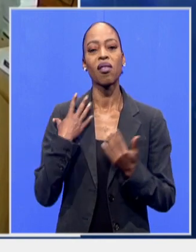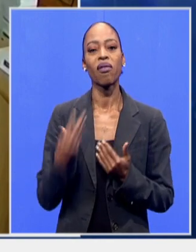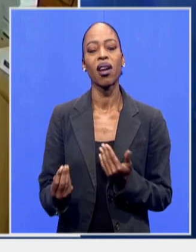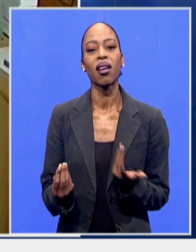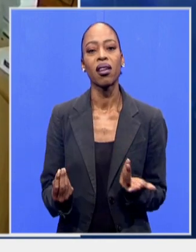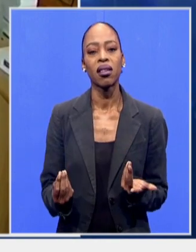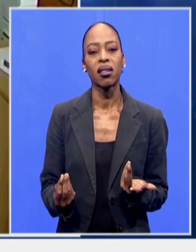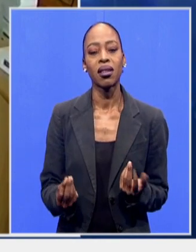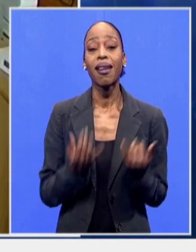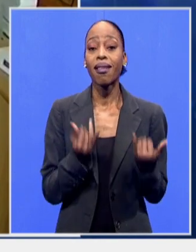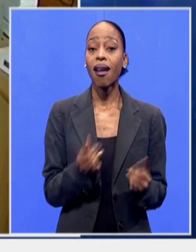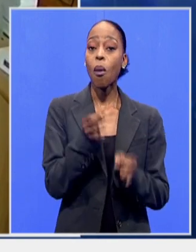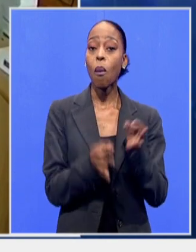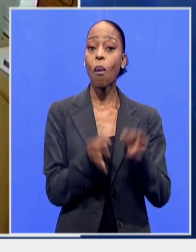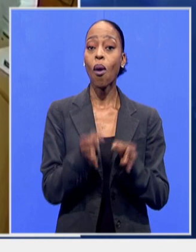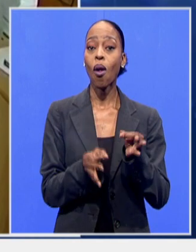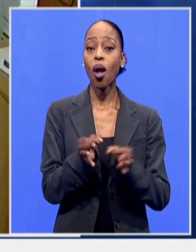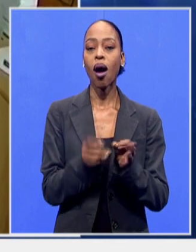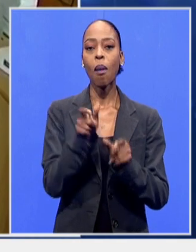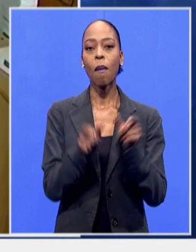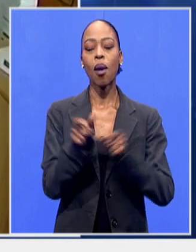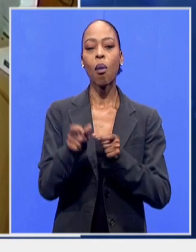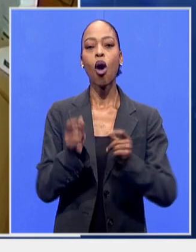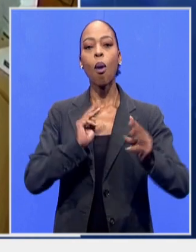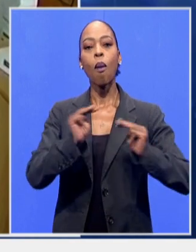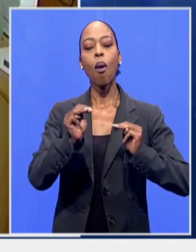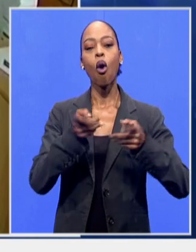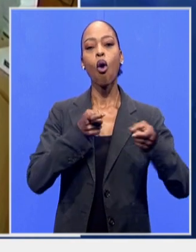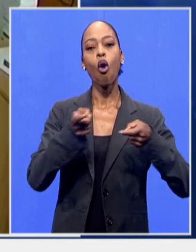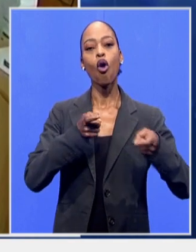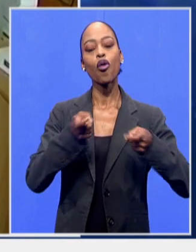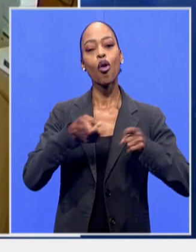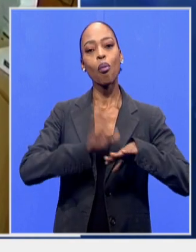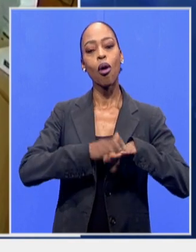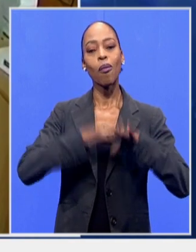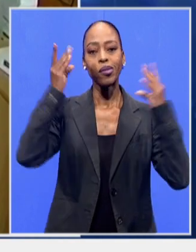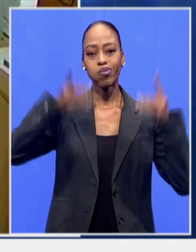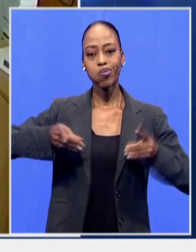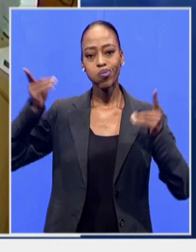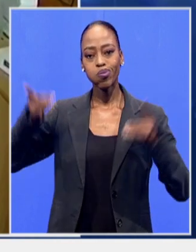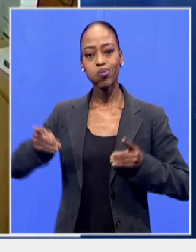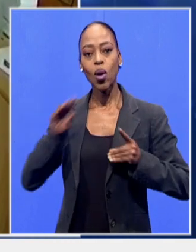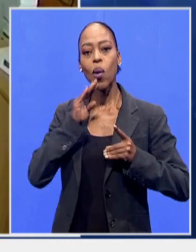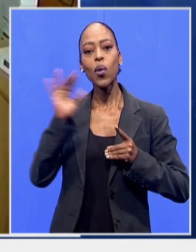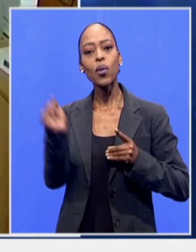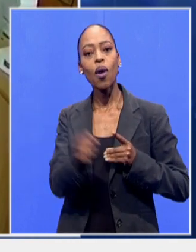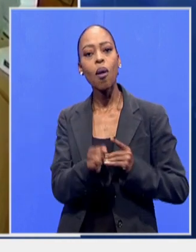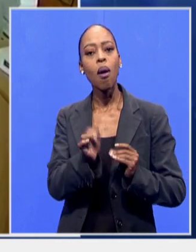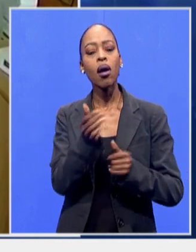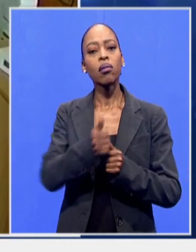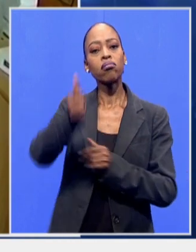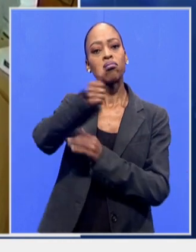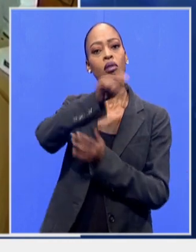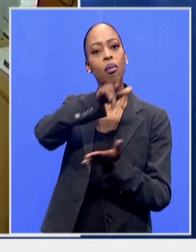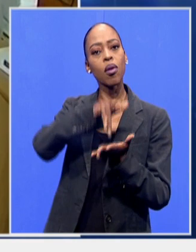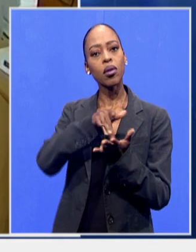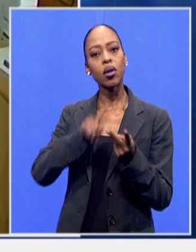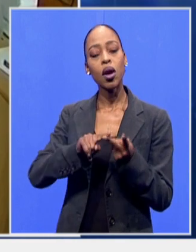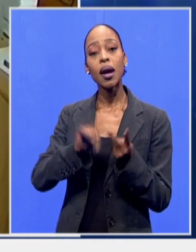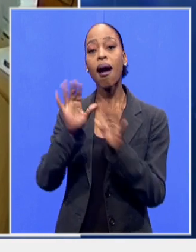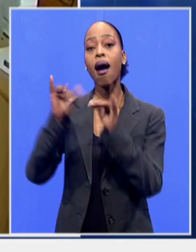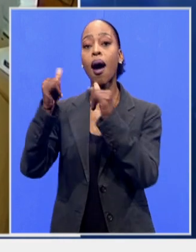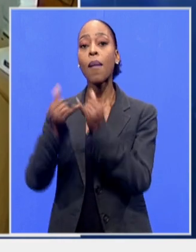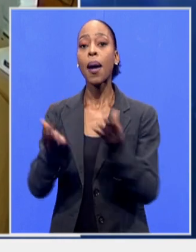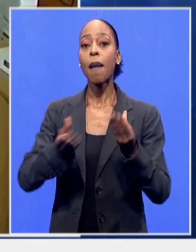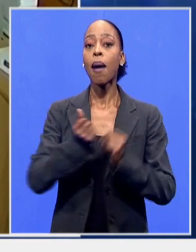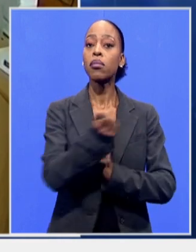basically political patronage to dominate the decisions about appointments into leadership positions, procurement, and the